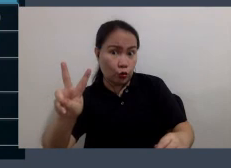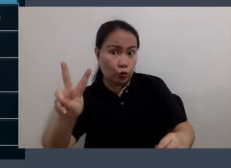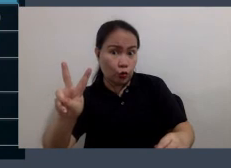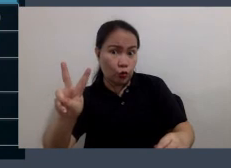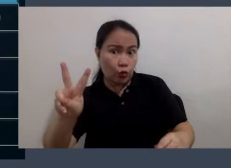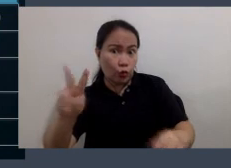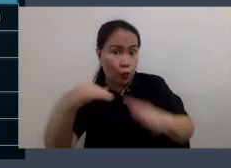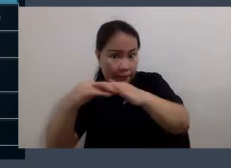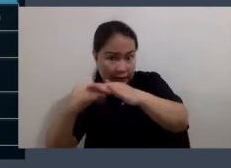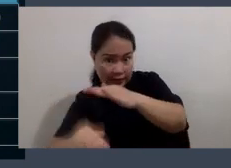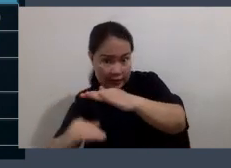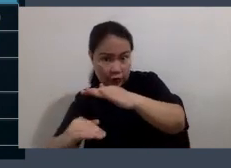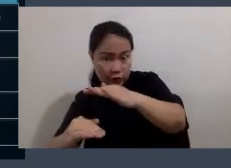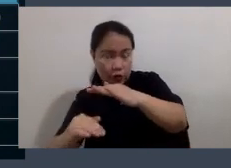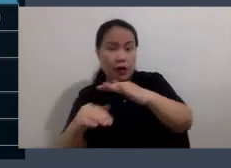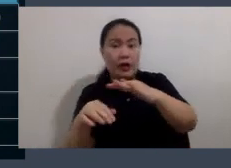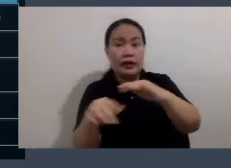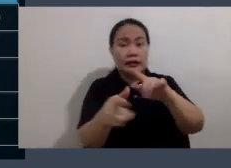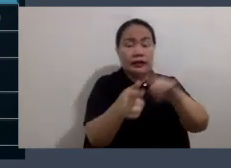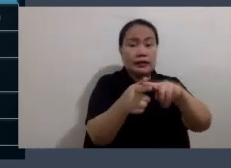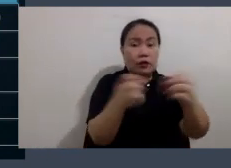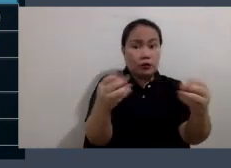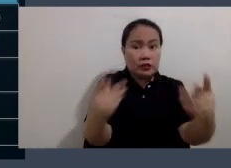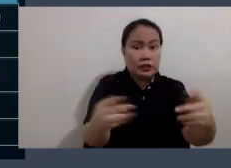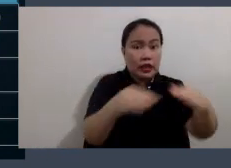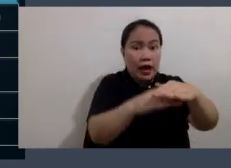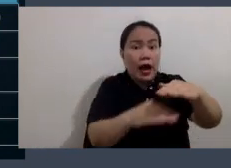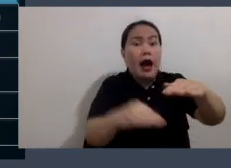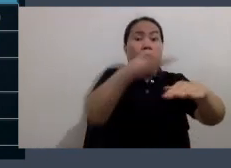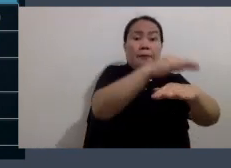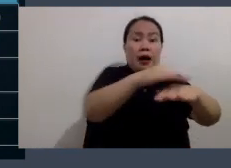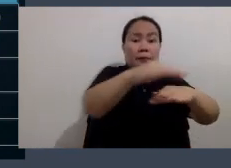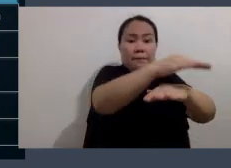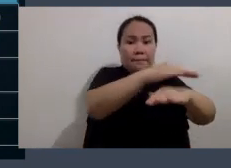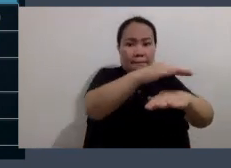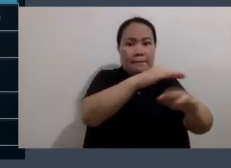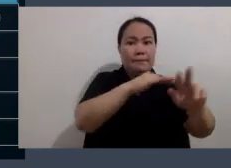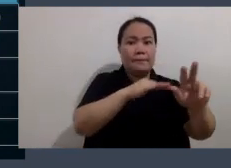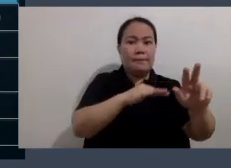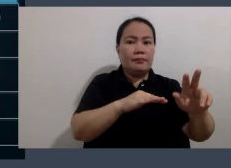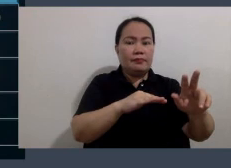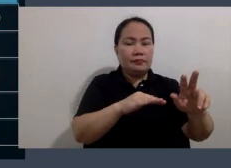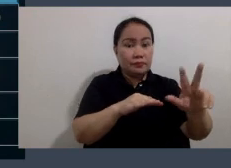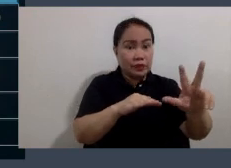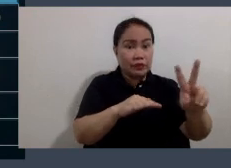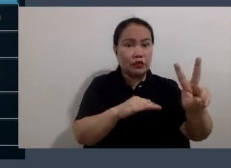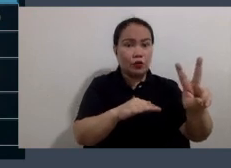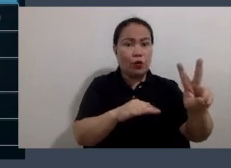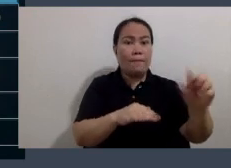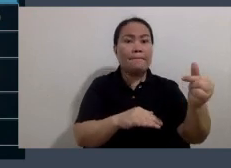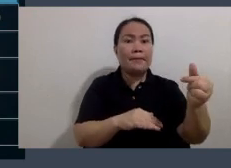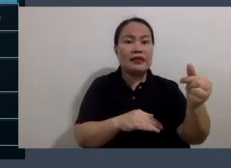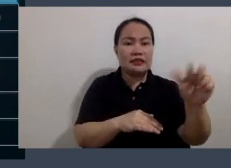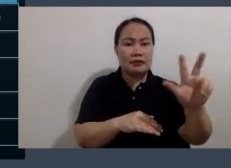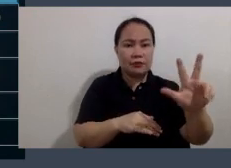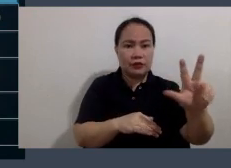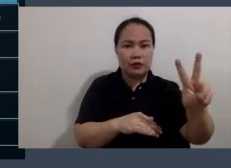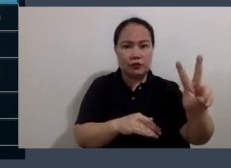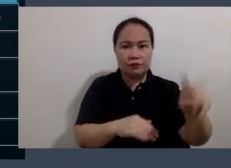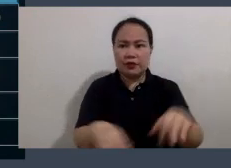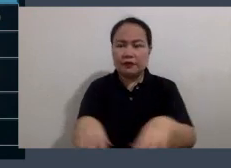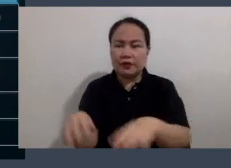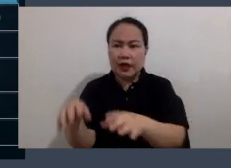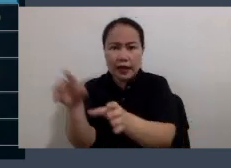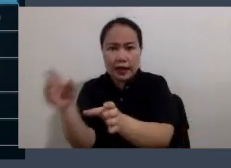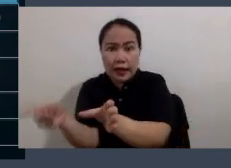is 32 meters above the sea level, that will become positive 32. Now, a deposit of